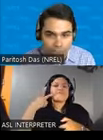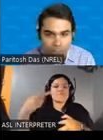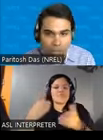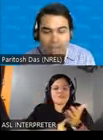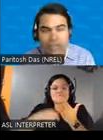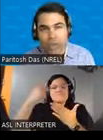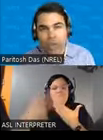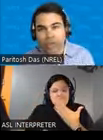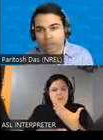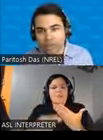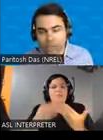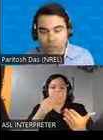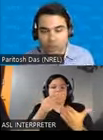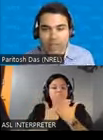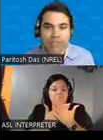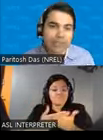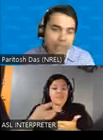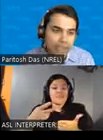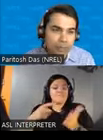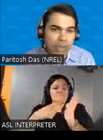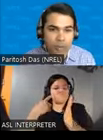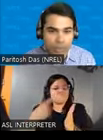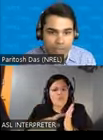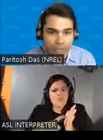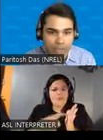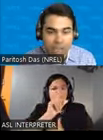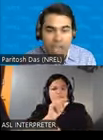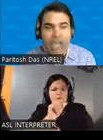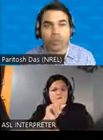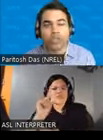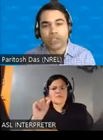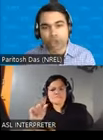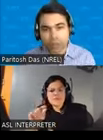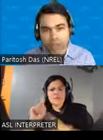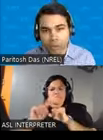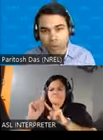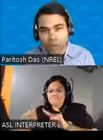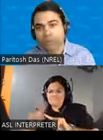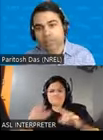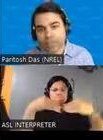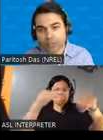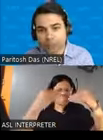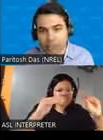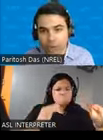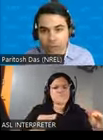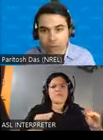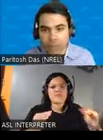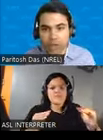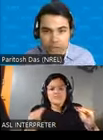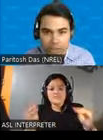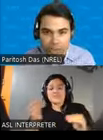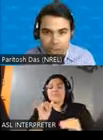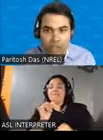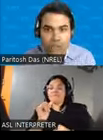2020 that showed the distribution of electricity sales by municipality, and we assumed those percentage breakdowns